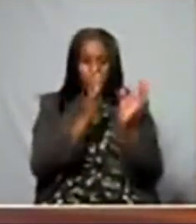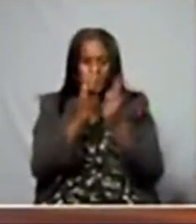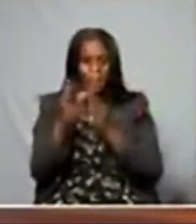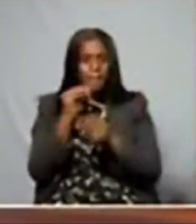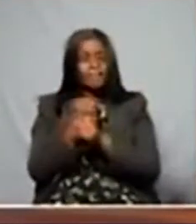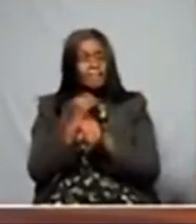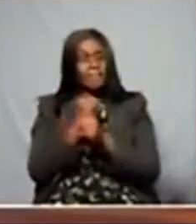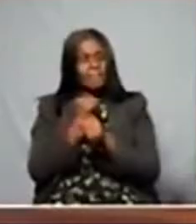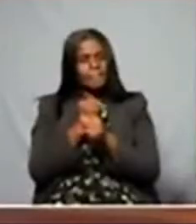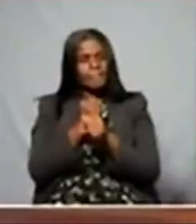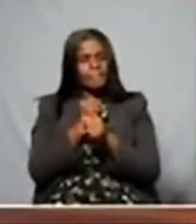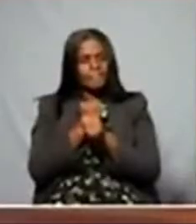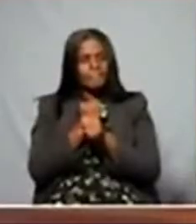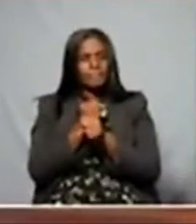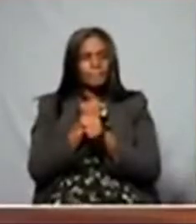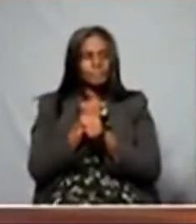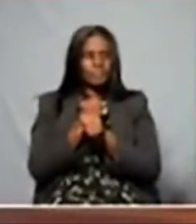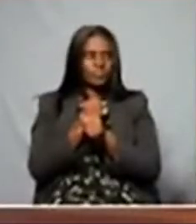works,